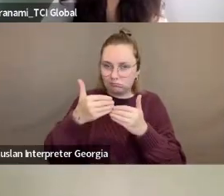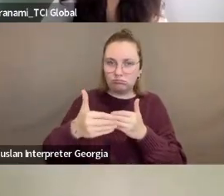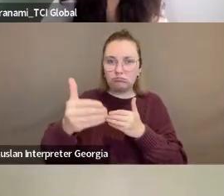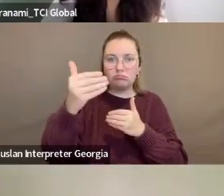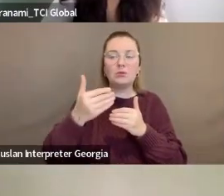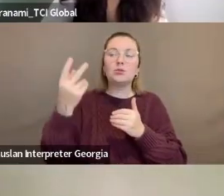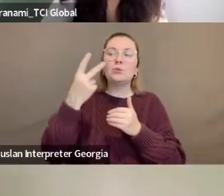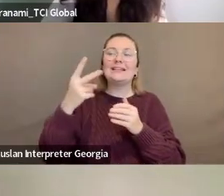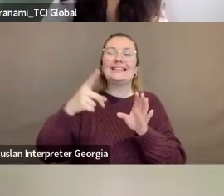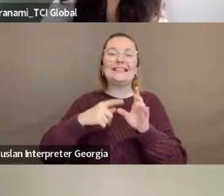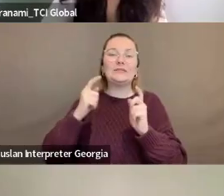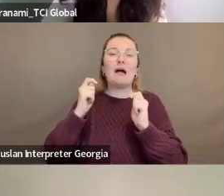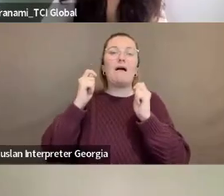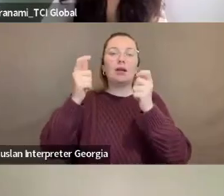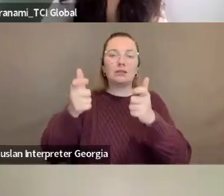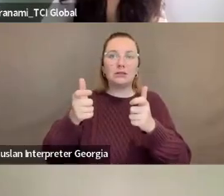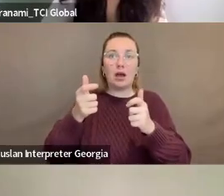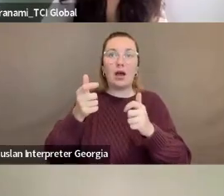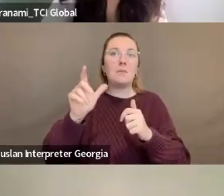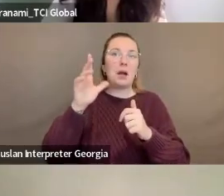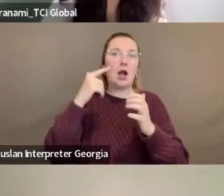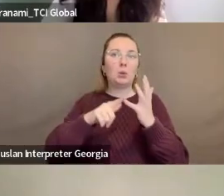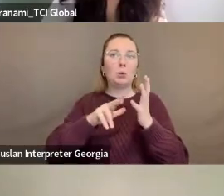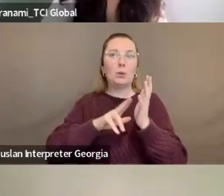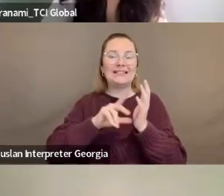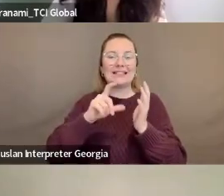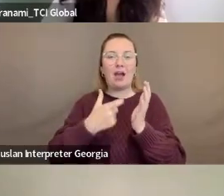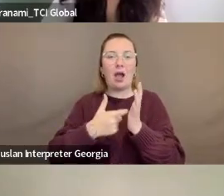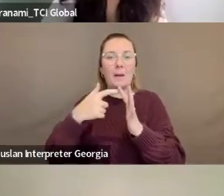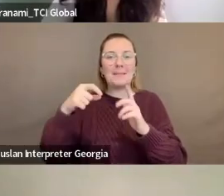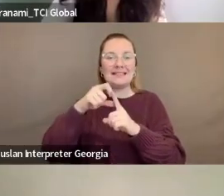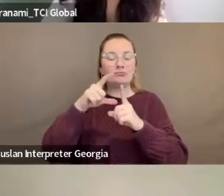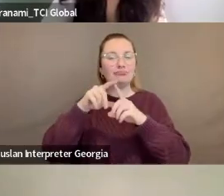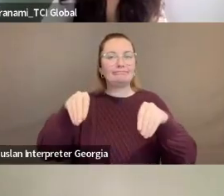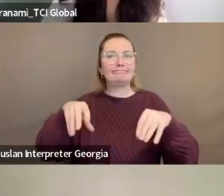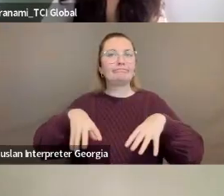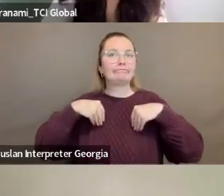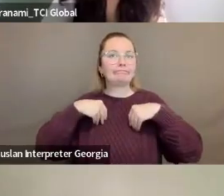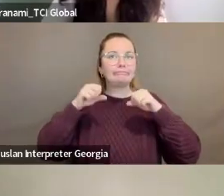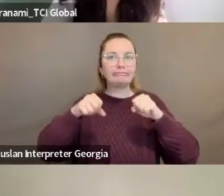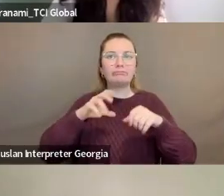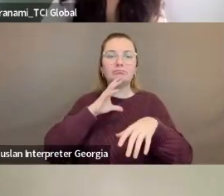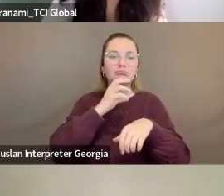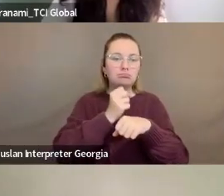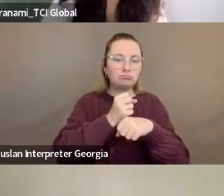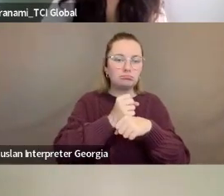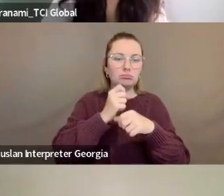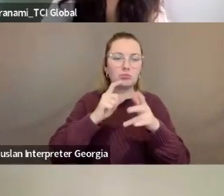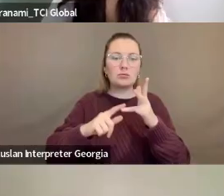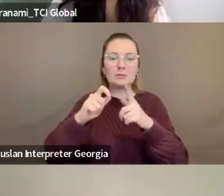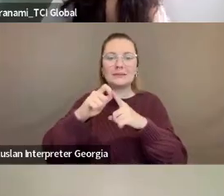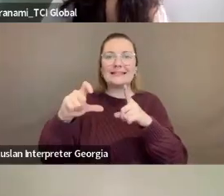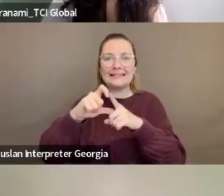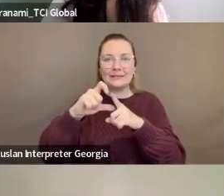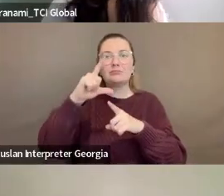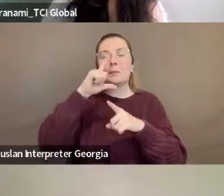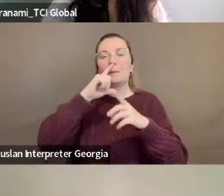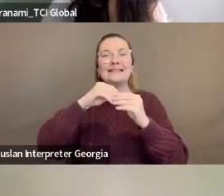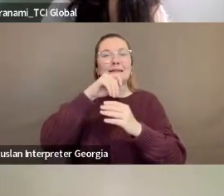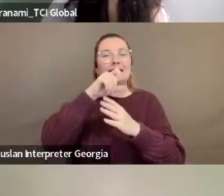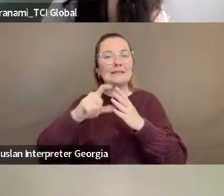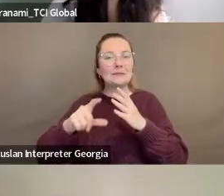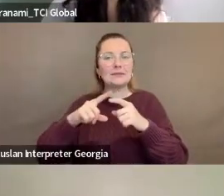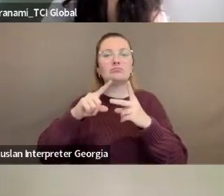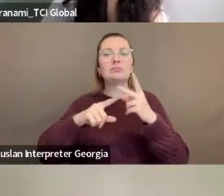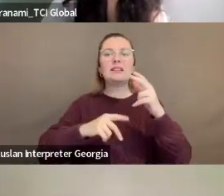the UNCRPD was adopted, and what governments, OPDs, organisations of persons with disabilities,